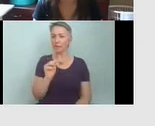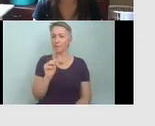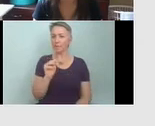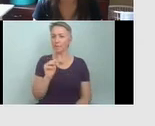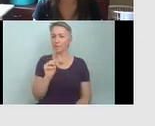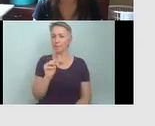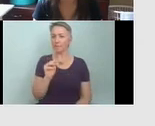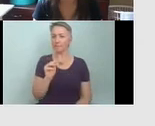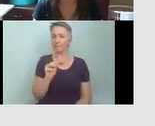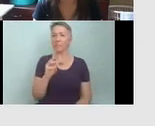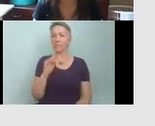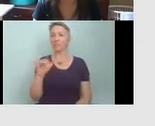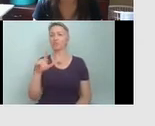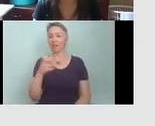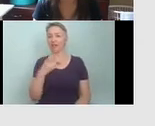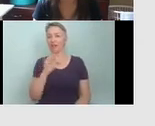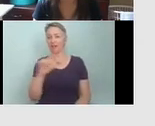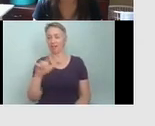Thanks, Sam.